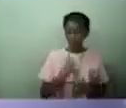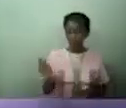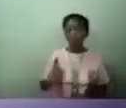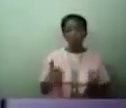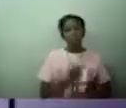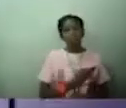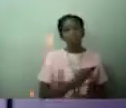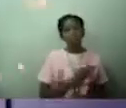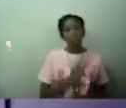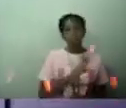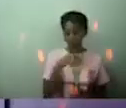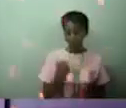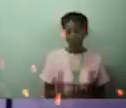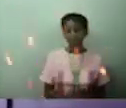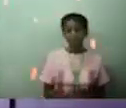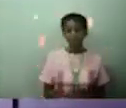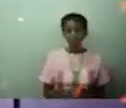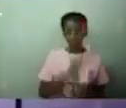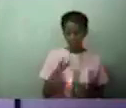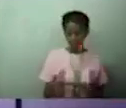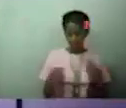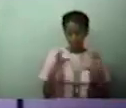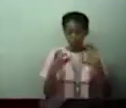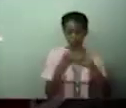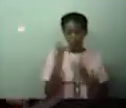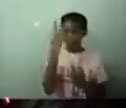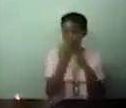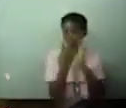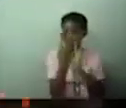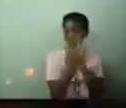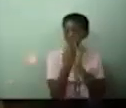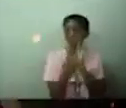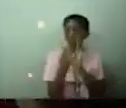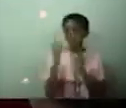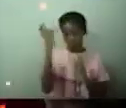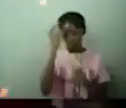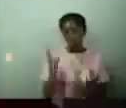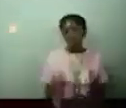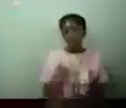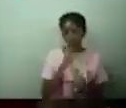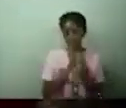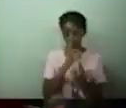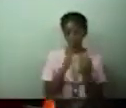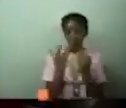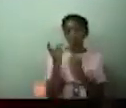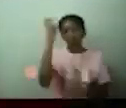prepare us, and place on us that grace, that oil.